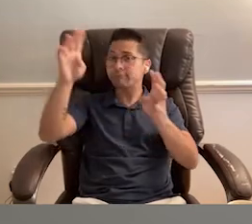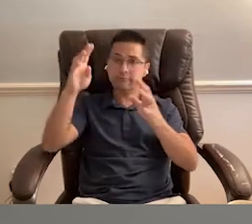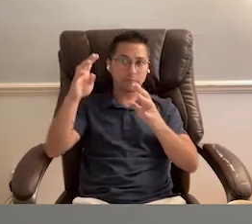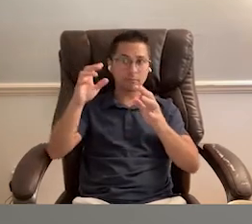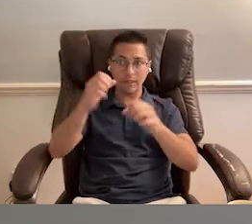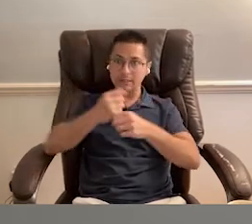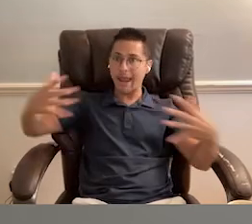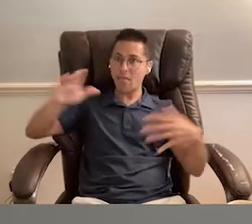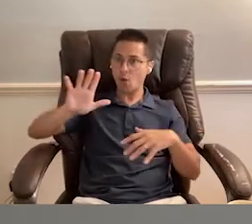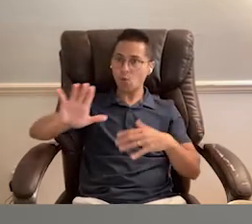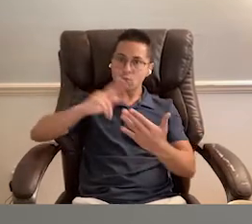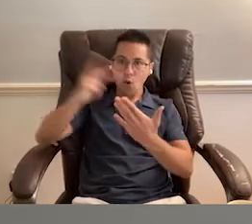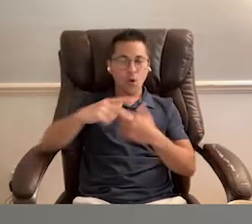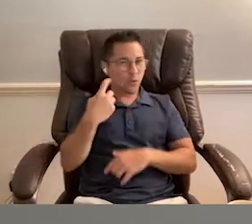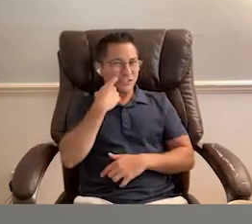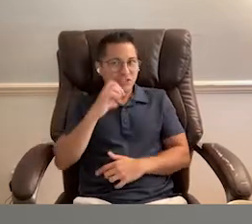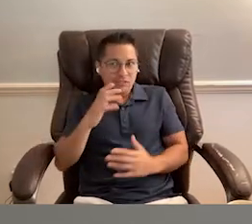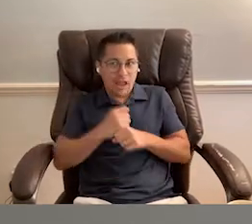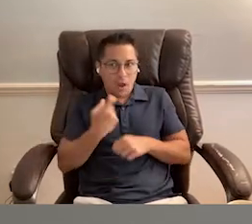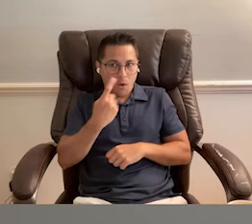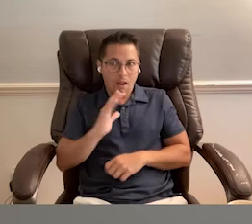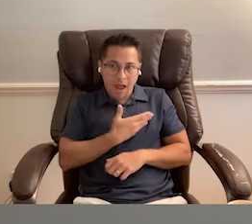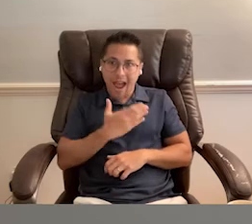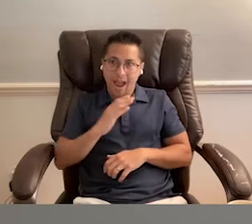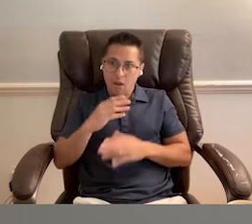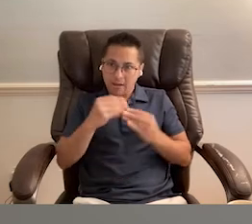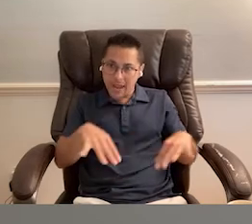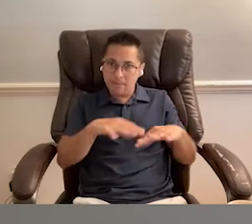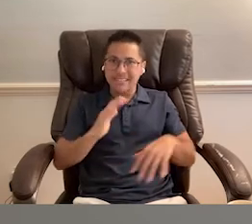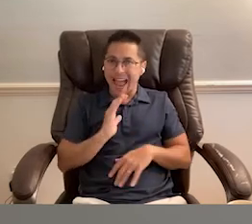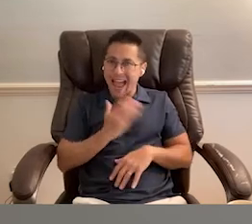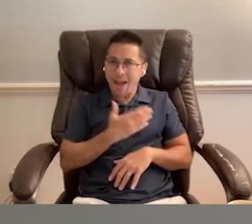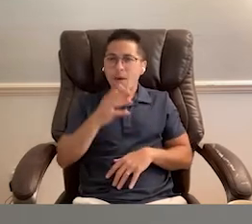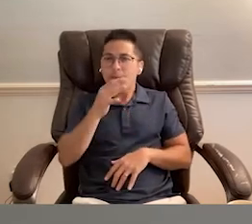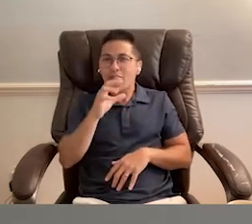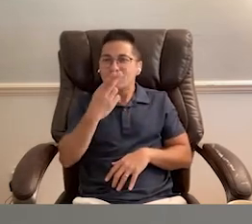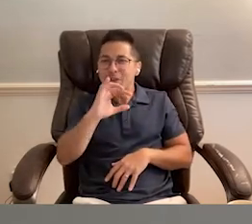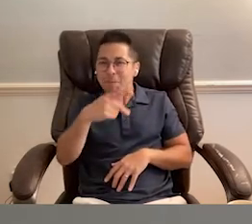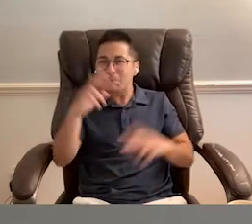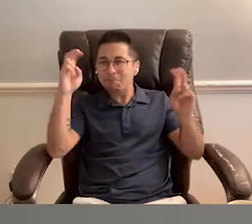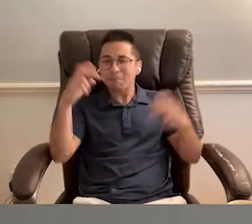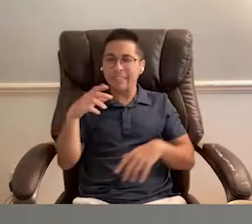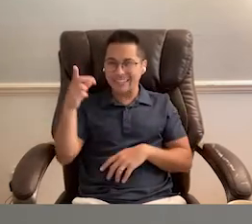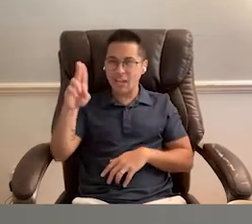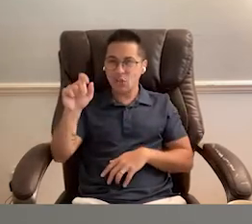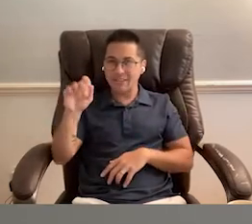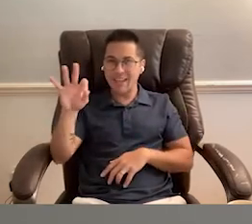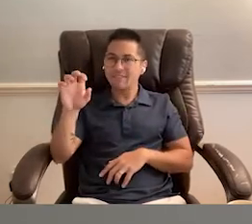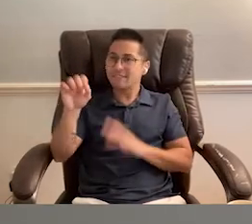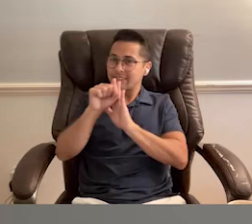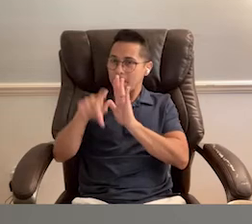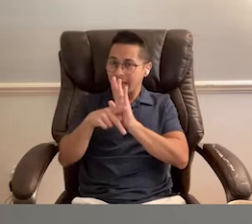state. We just got one on our campus. Our mothership, or our main office, is at USF St.